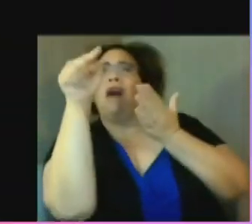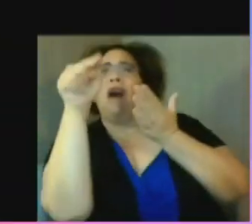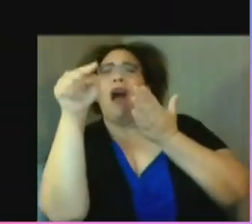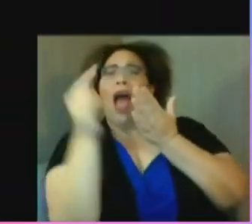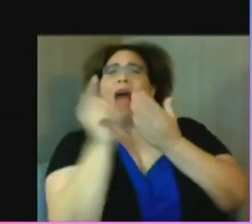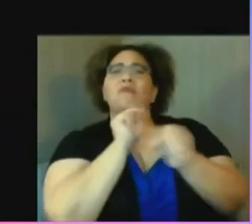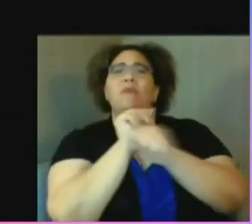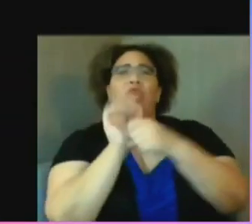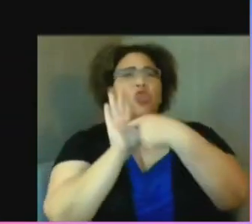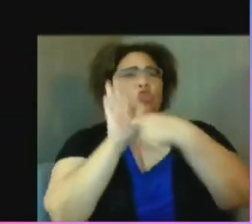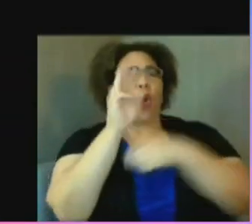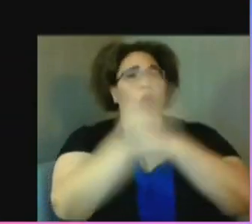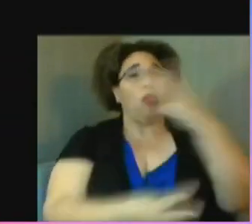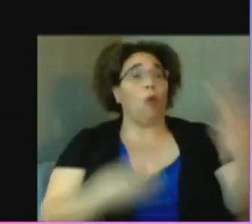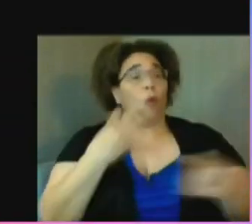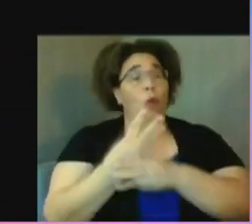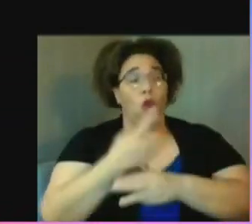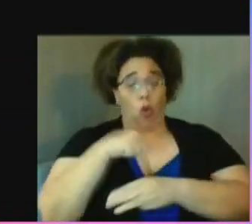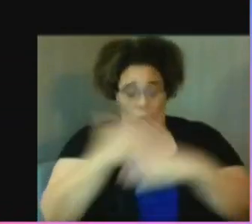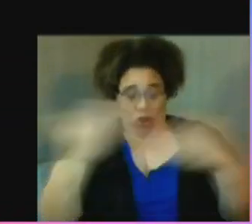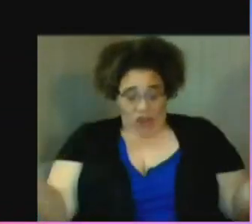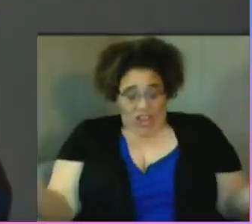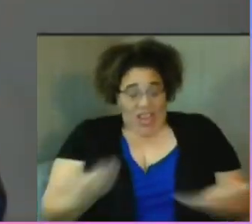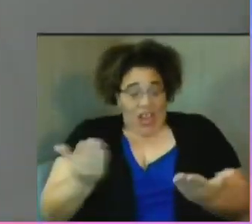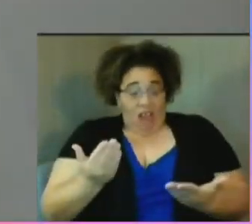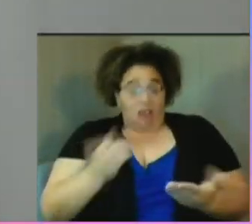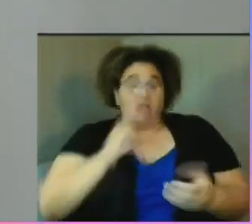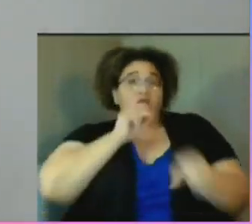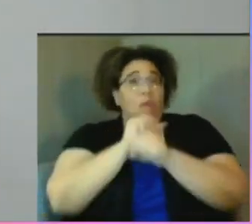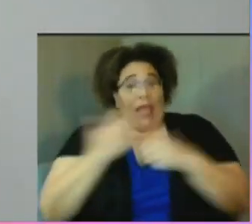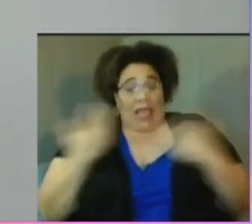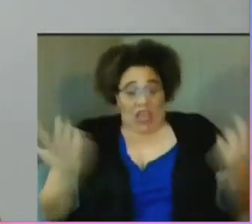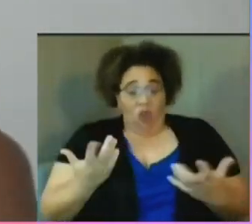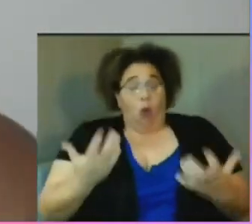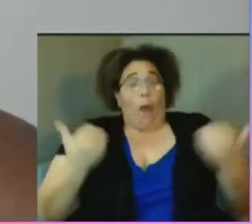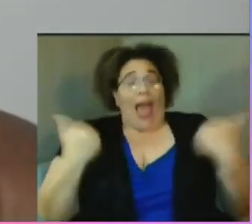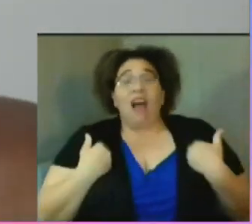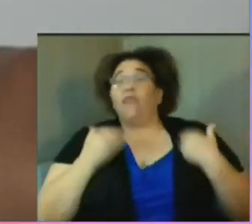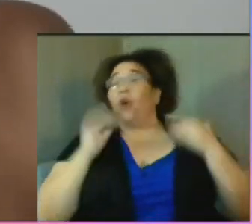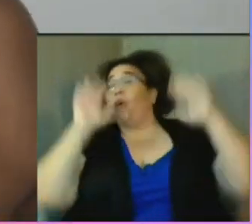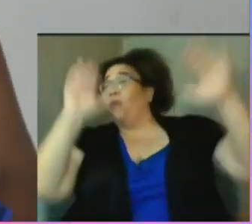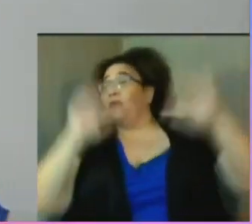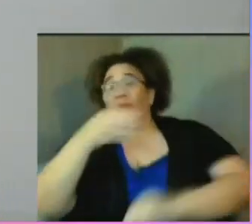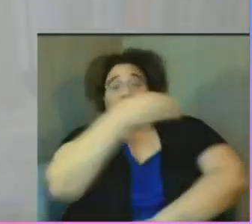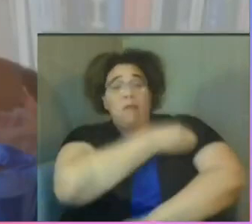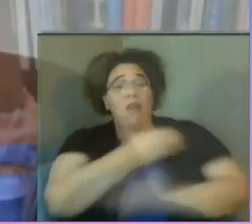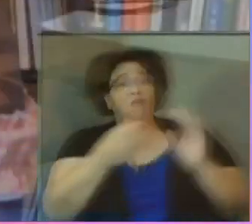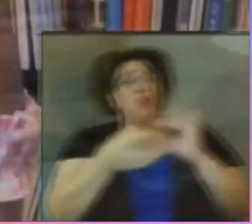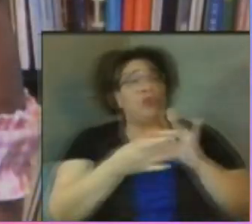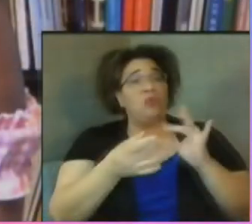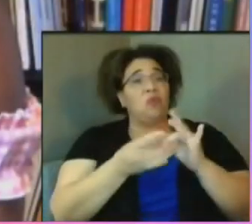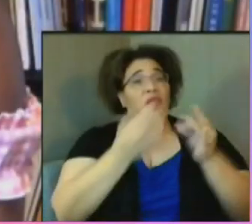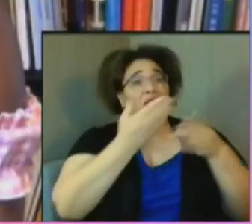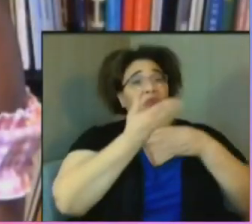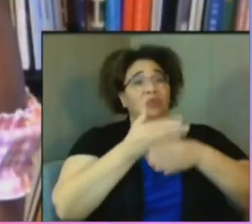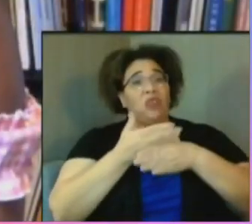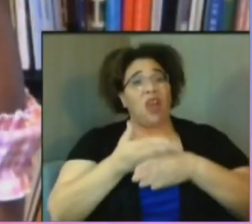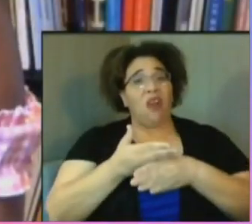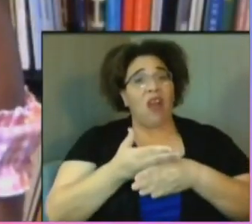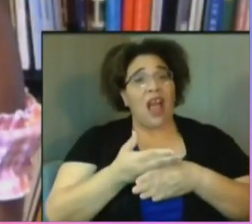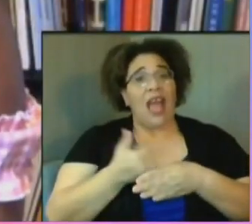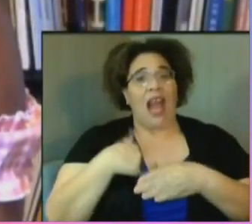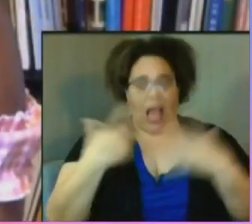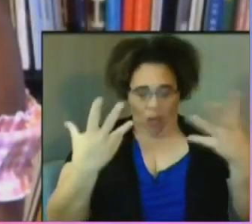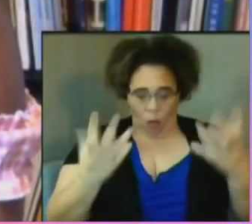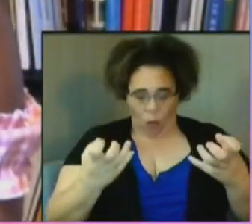the world, you know, that we're here, we exist, and we have very powerful stories. And I want people to